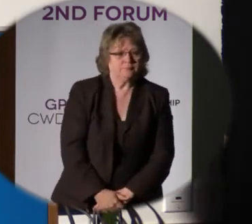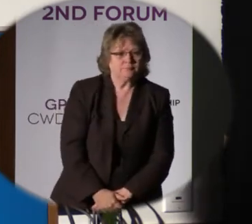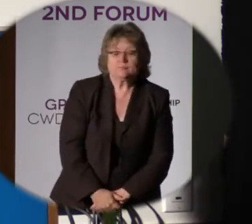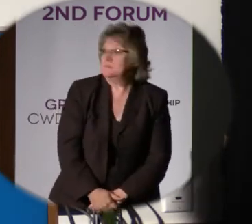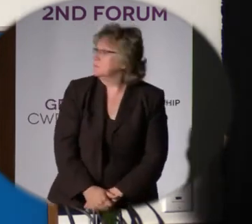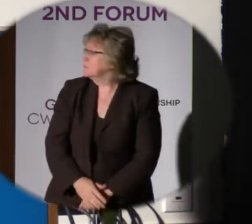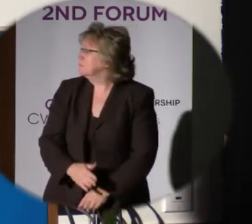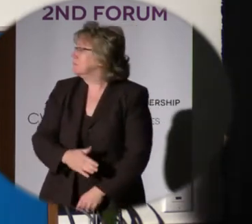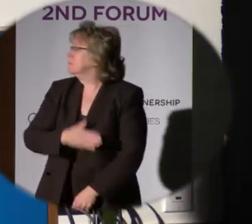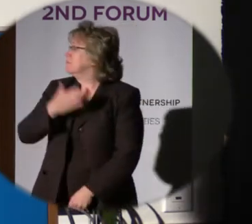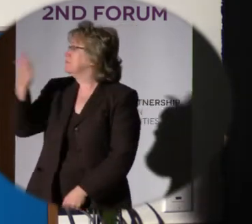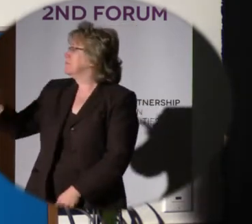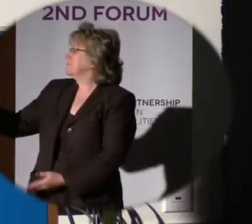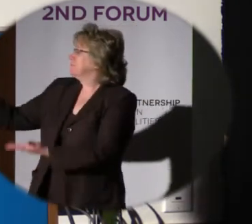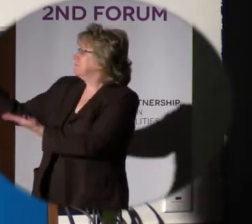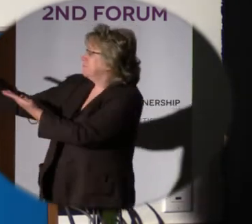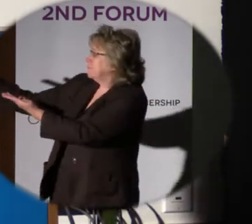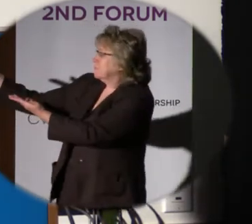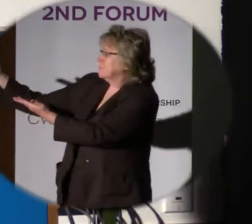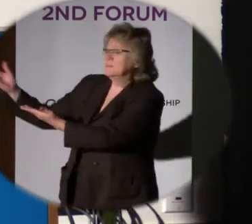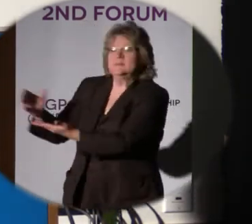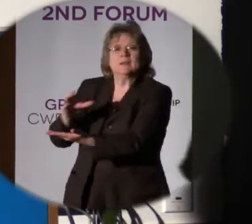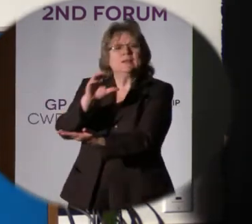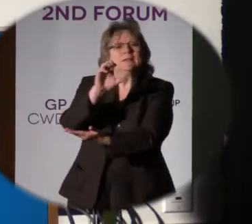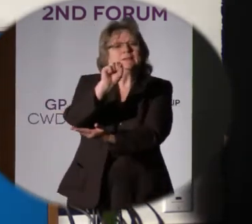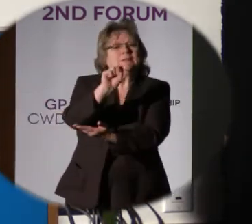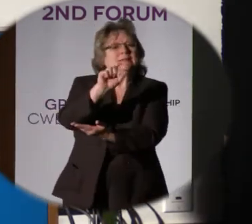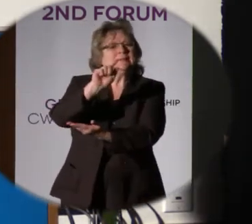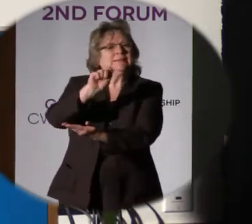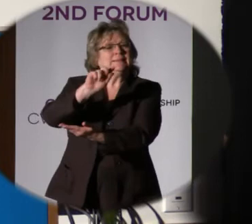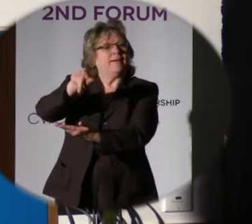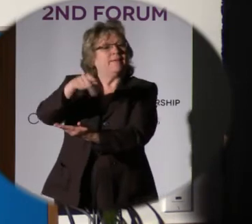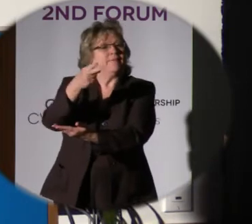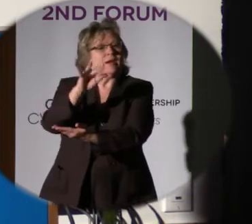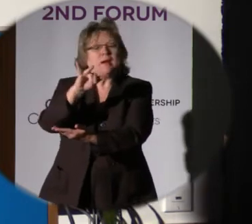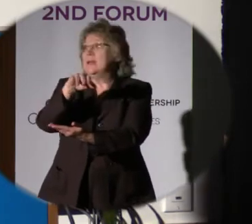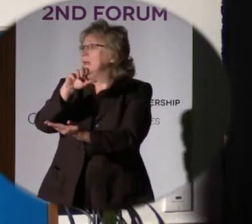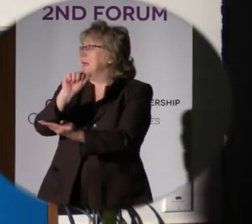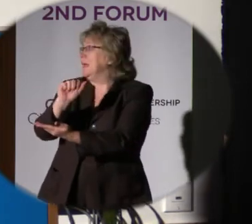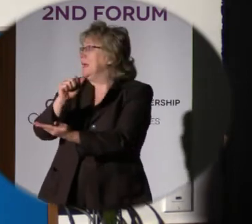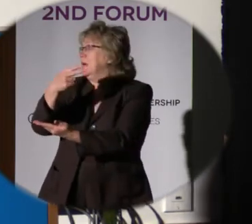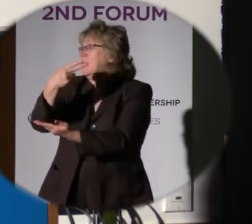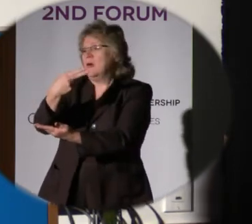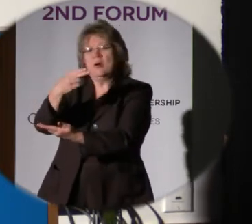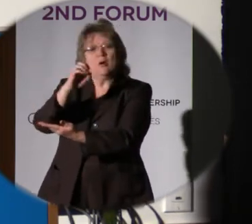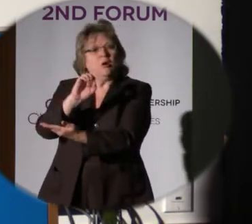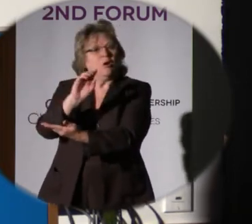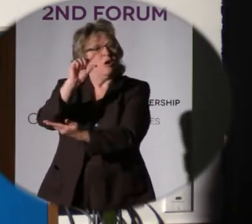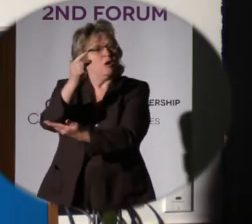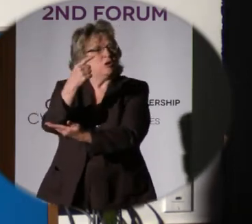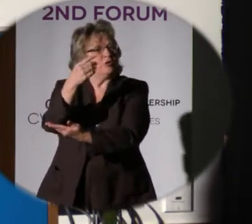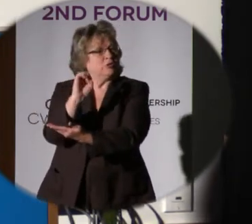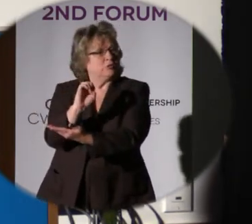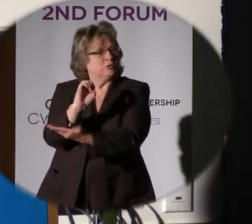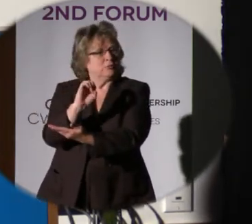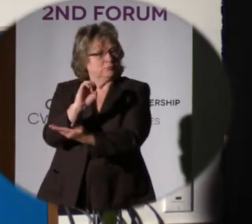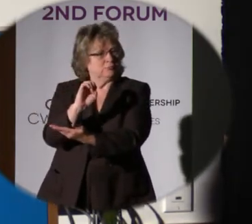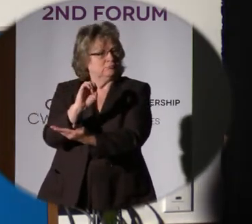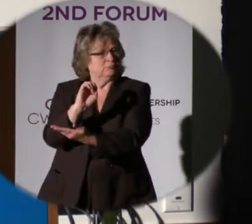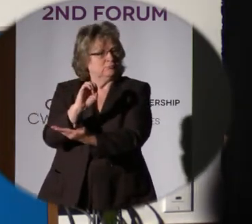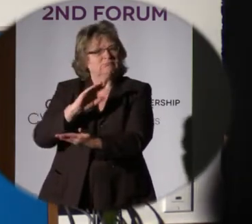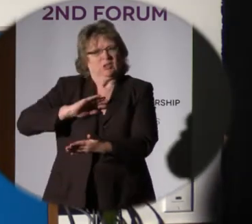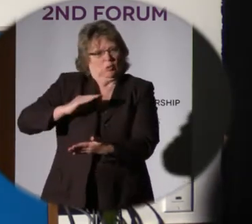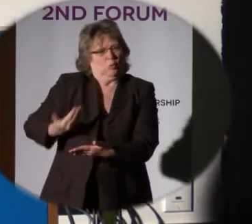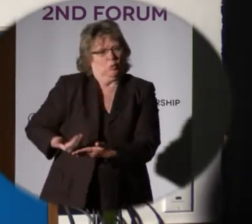who will present the first discussion. She is with the Task Force on Education, and she will give a